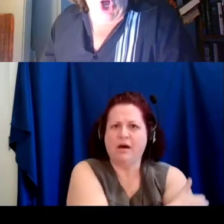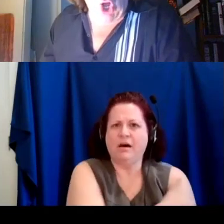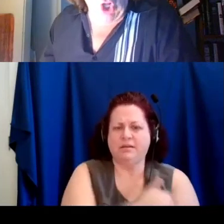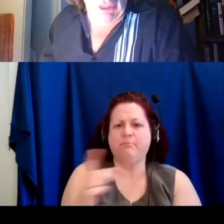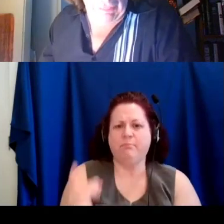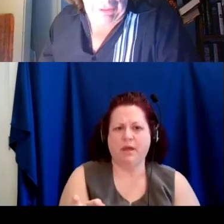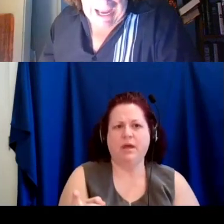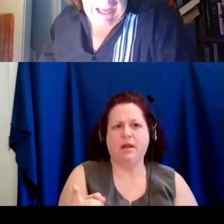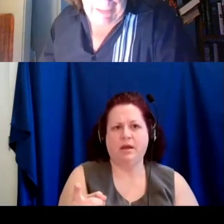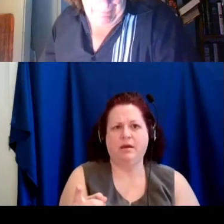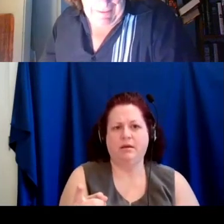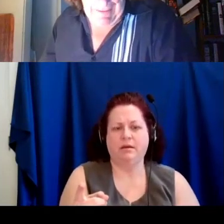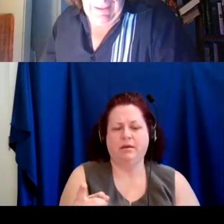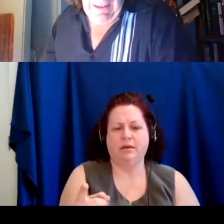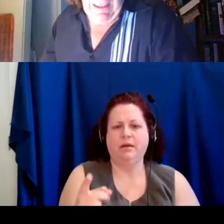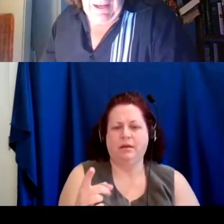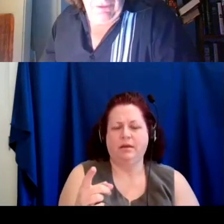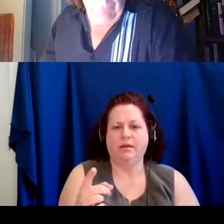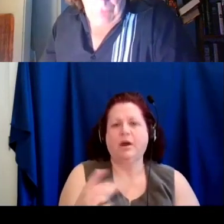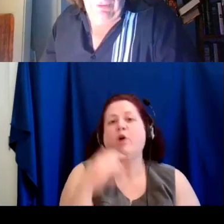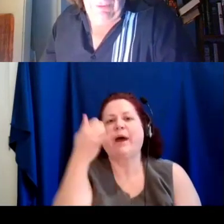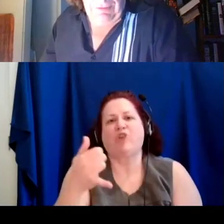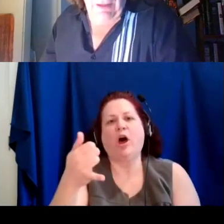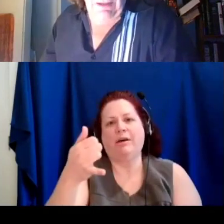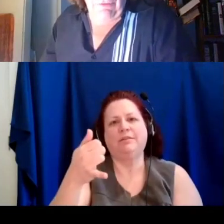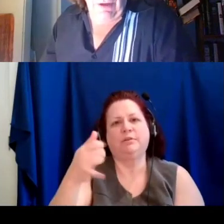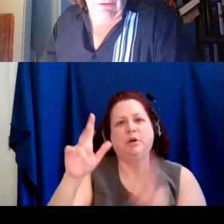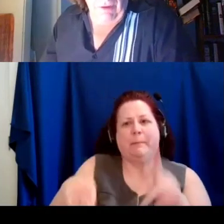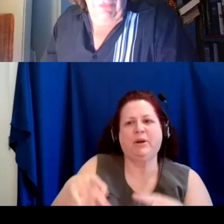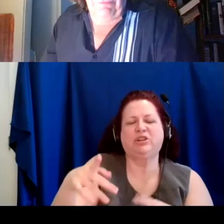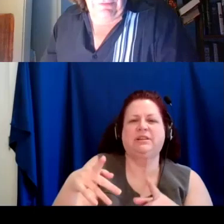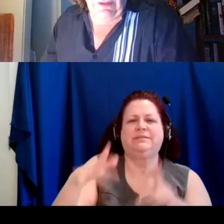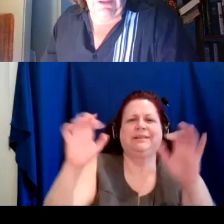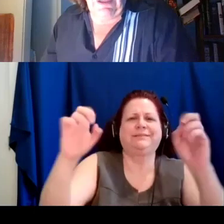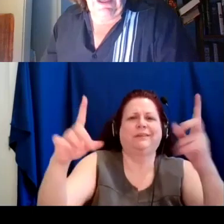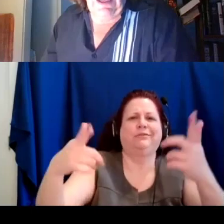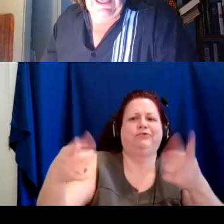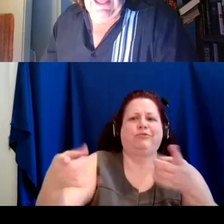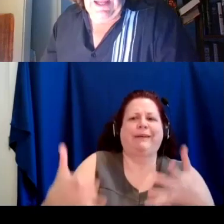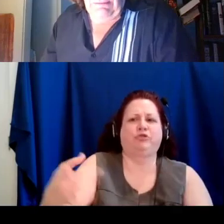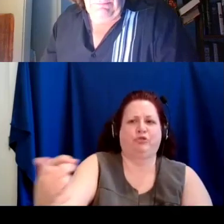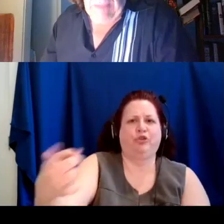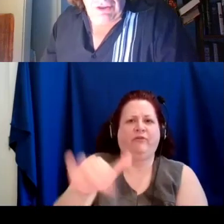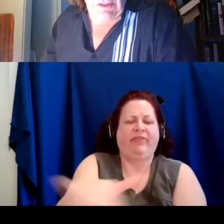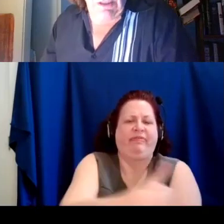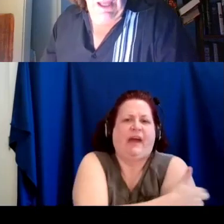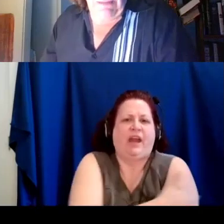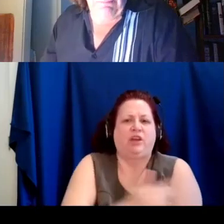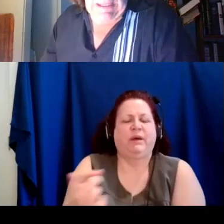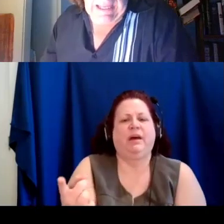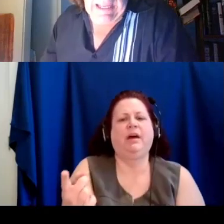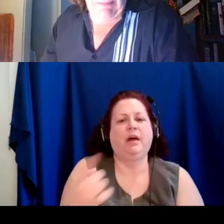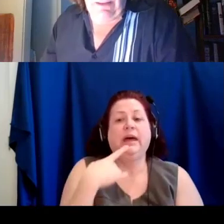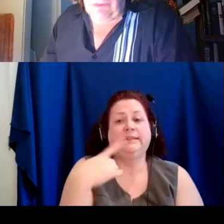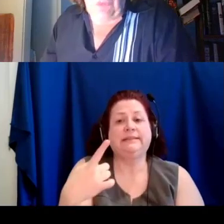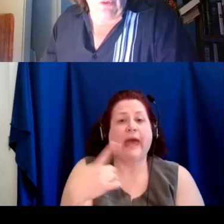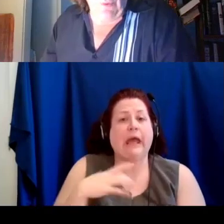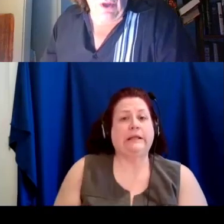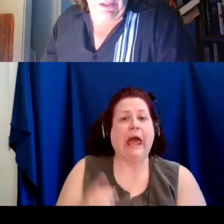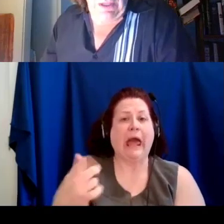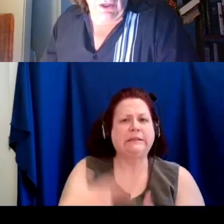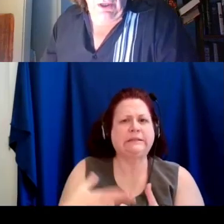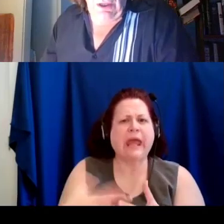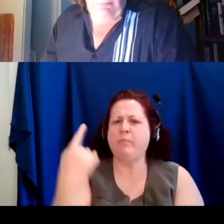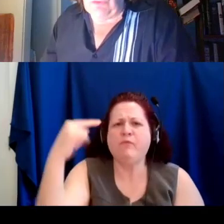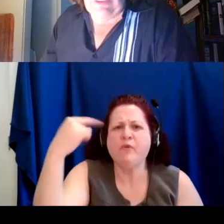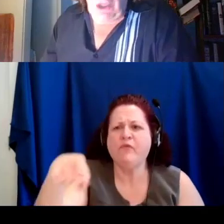restrained all the time. And I spoke to the executive director of the facility, and I mentioned the client by name, and I said, what's going